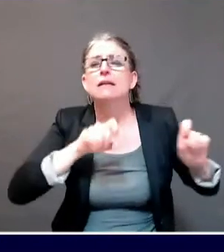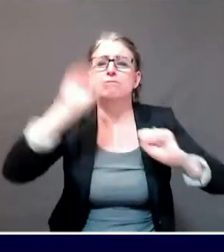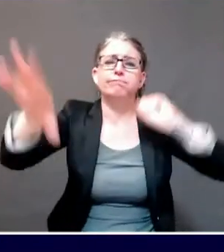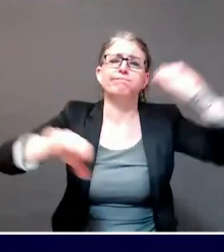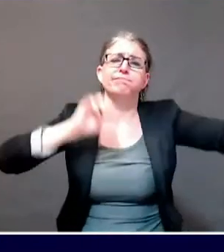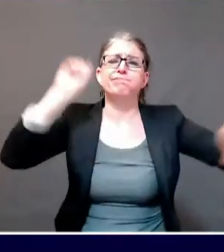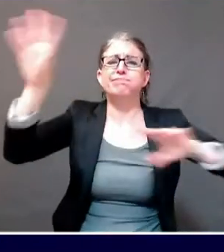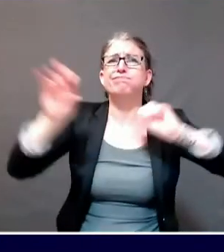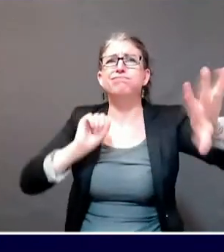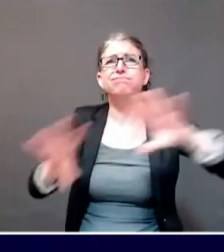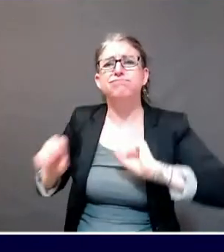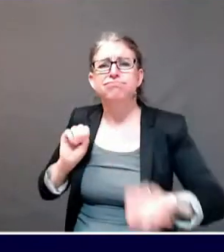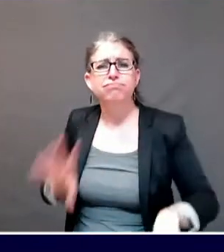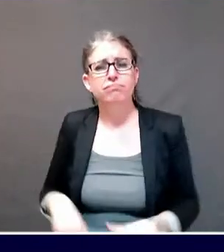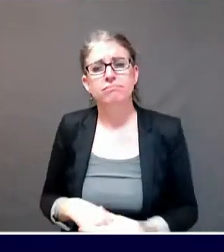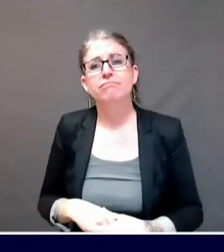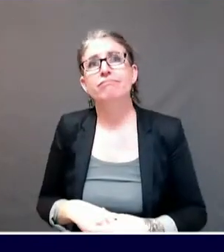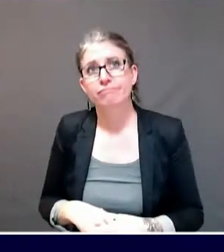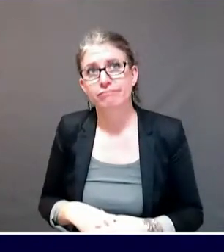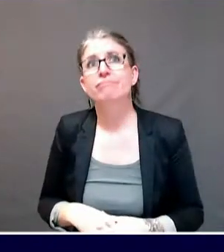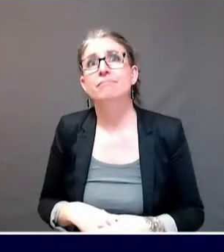team had filled over